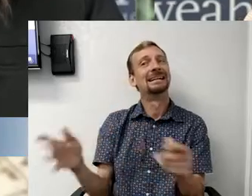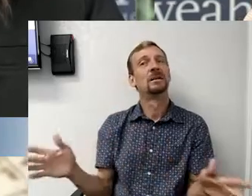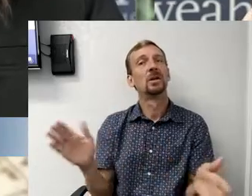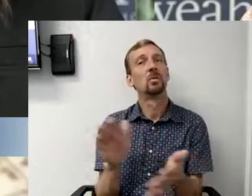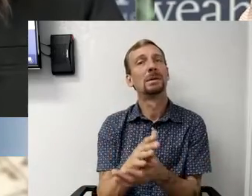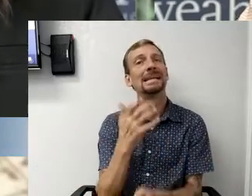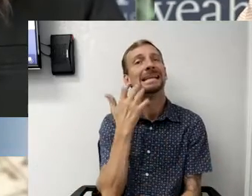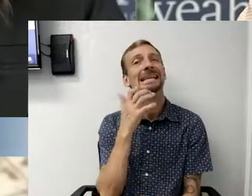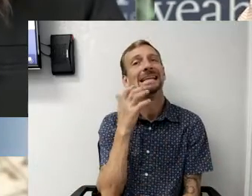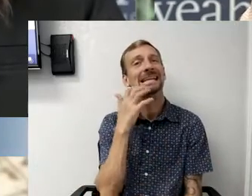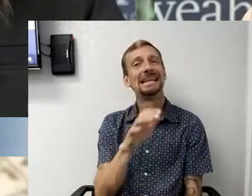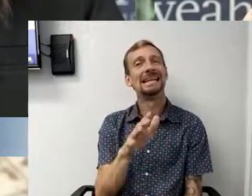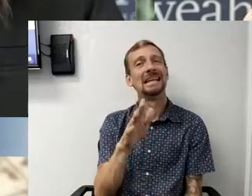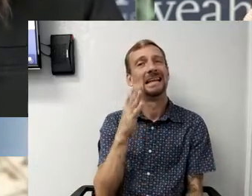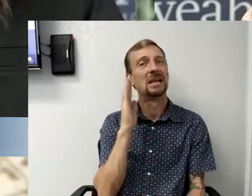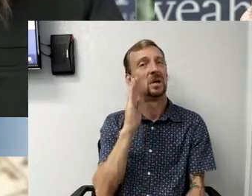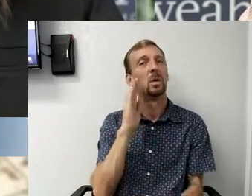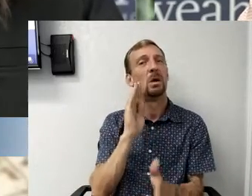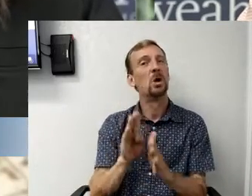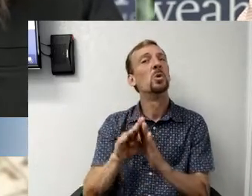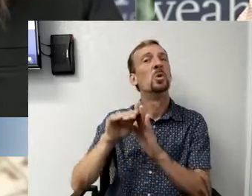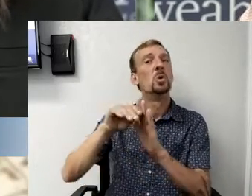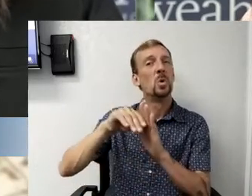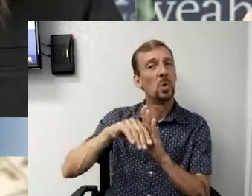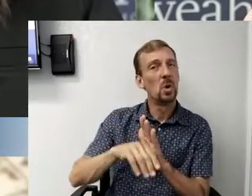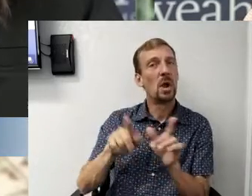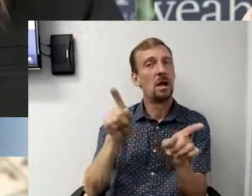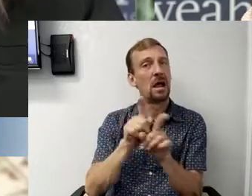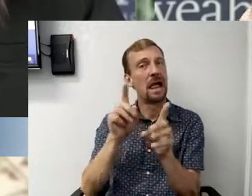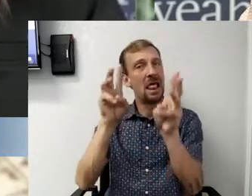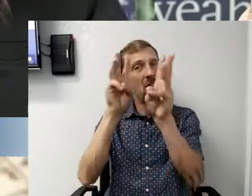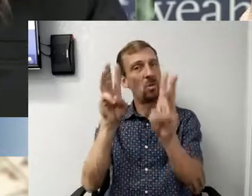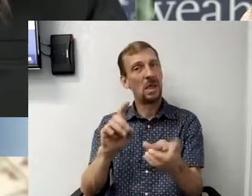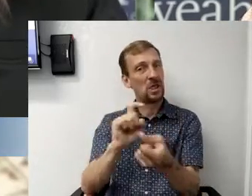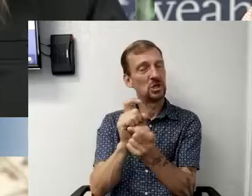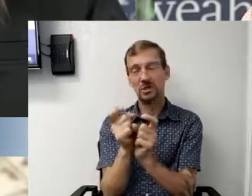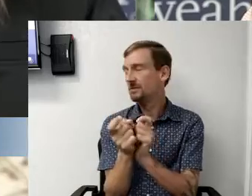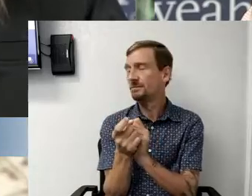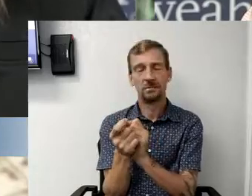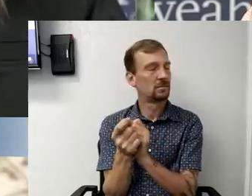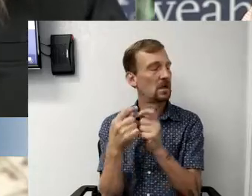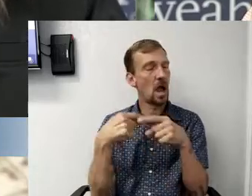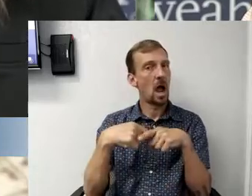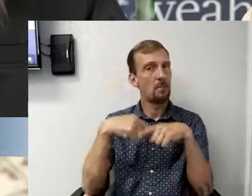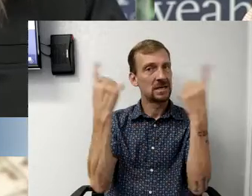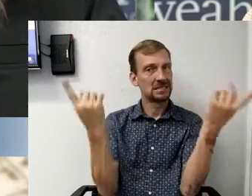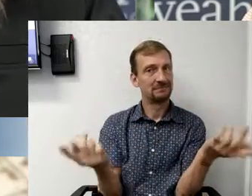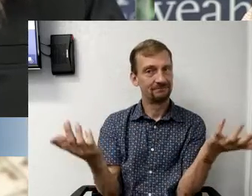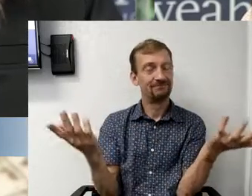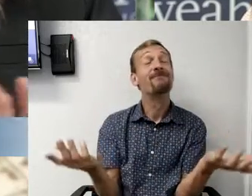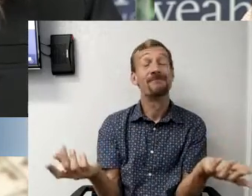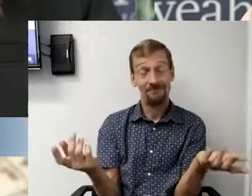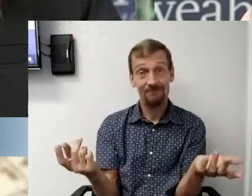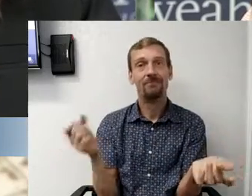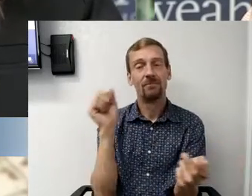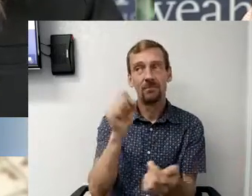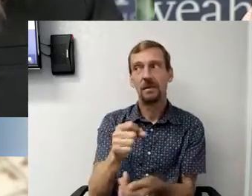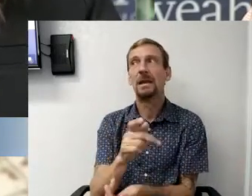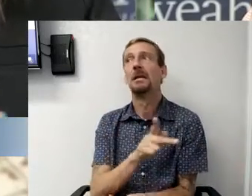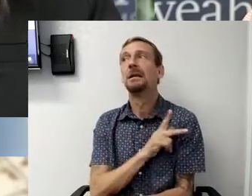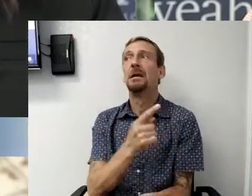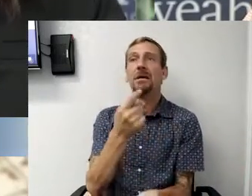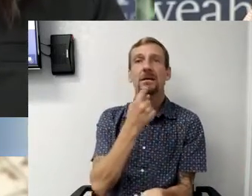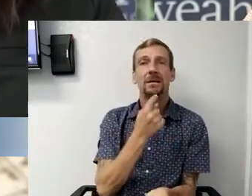heat, kind of like the flu does, kind of tapers off as the weather changes, but this has been exactly the opposite. Yeah, so the reason the